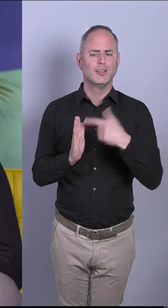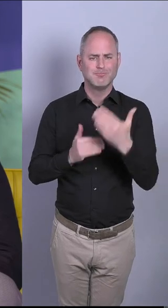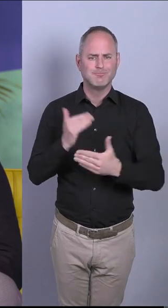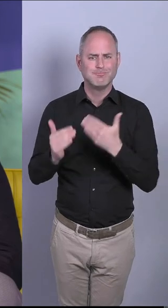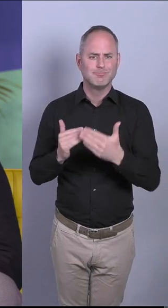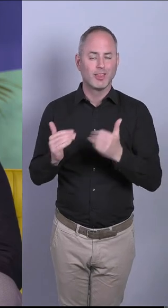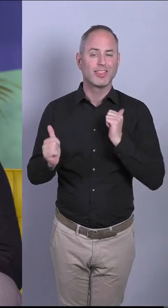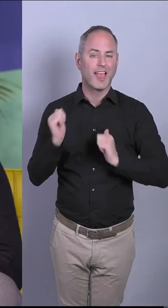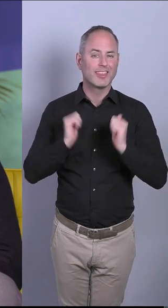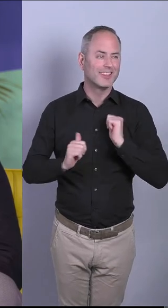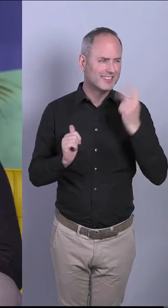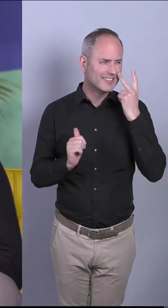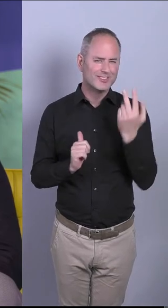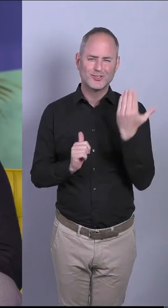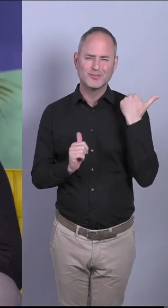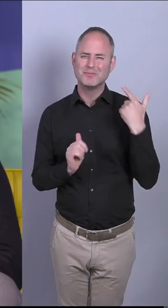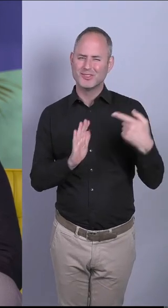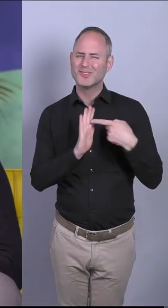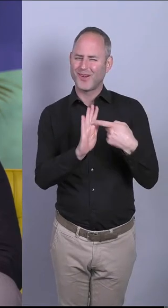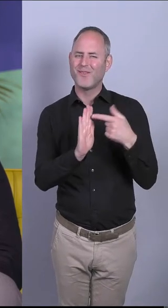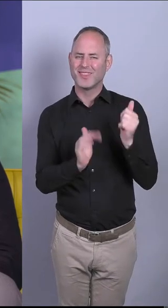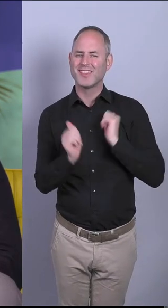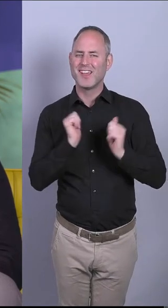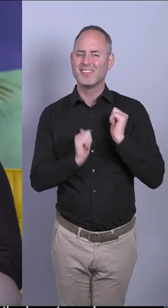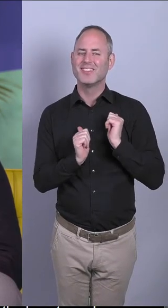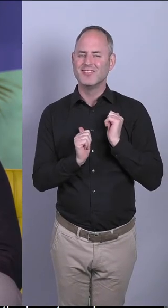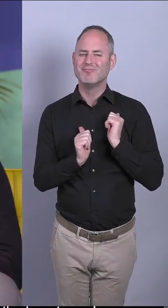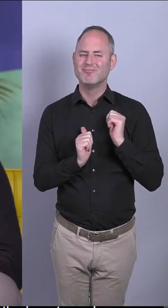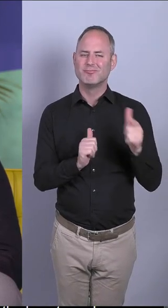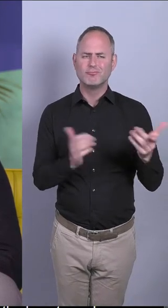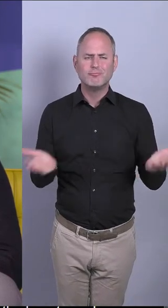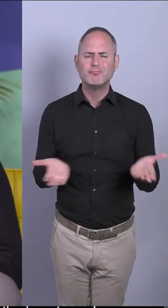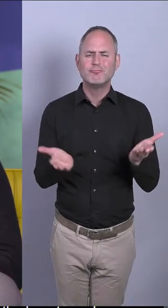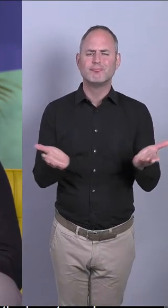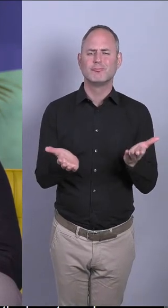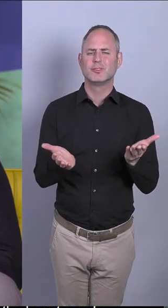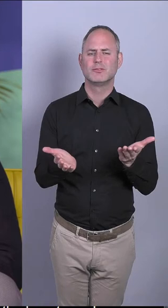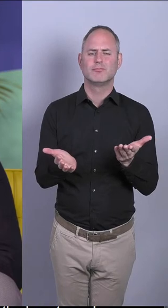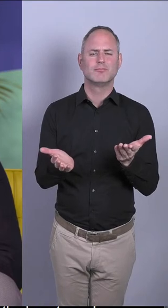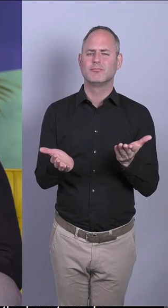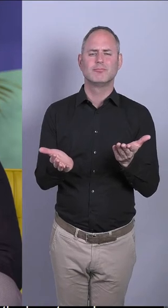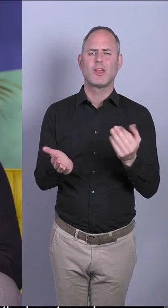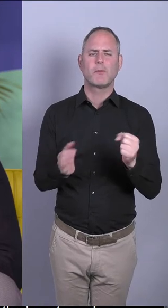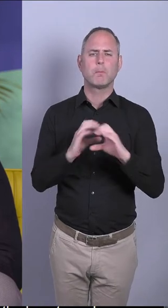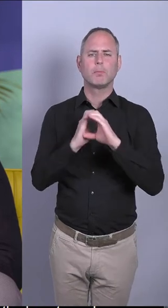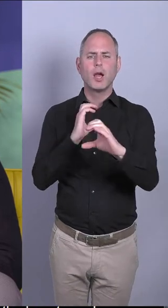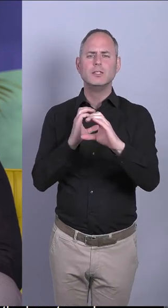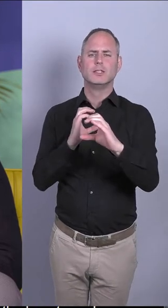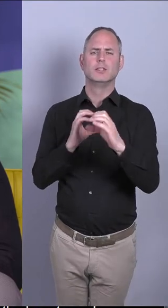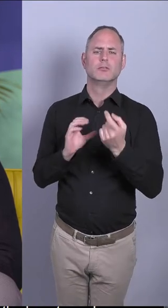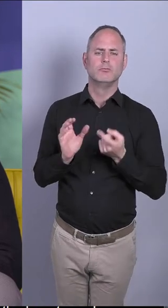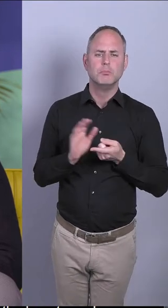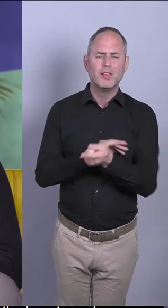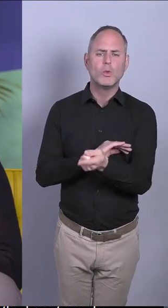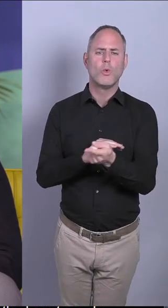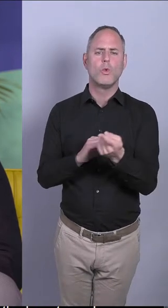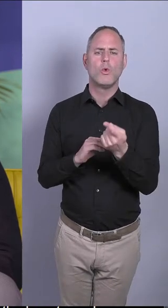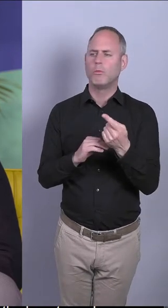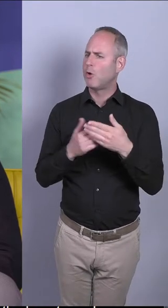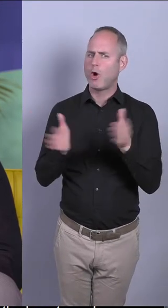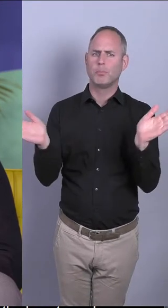The Thigpen Theater or the Museum Island in Berlin, they are committed. And also